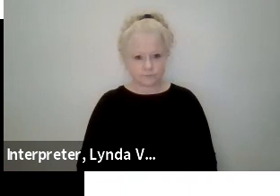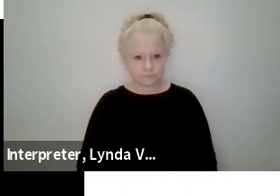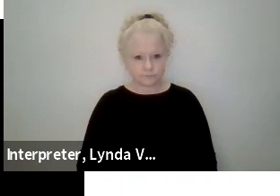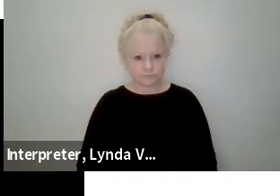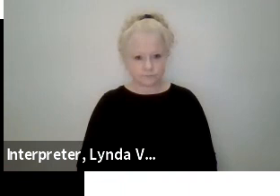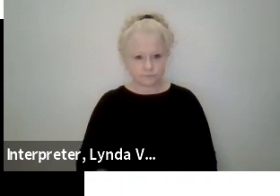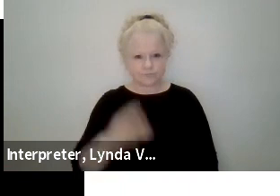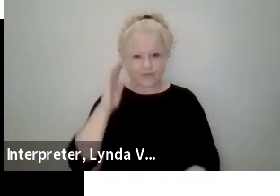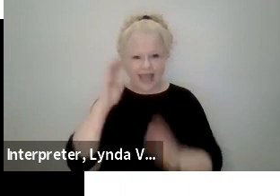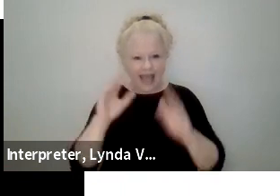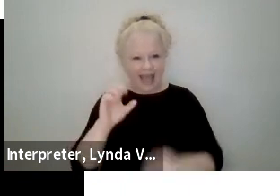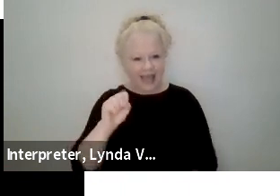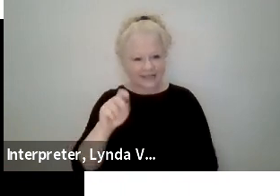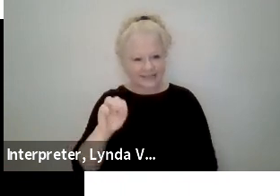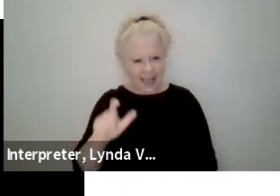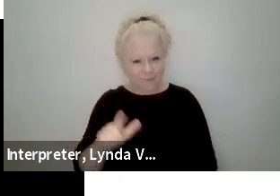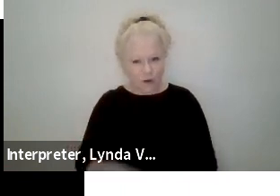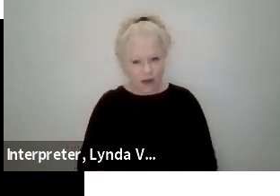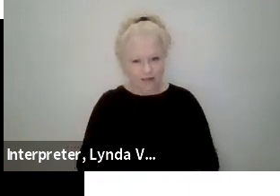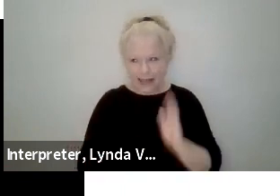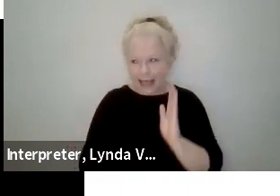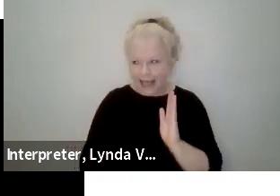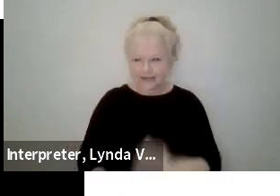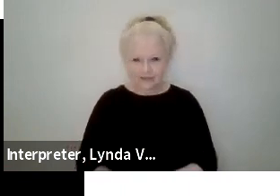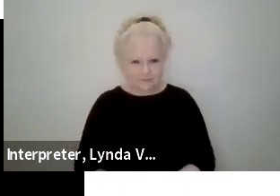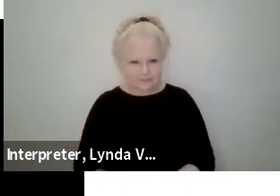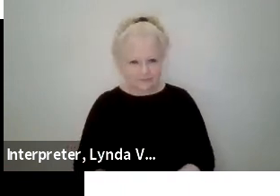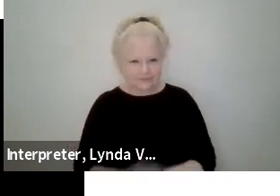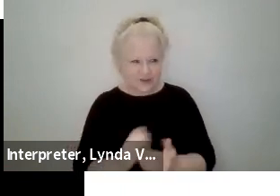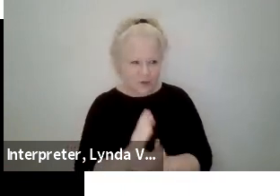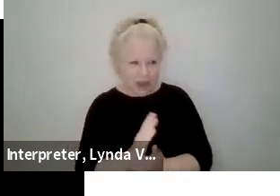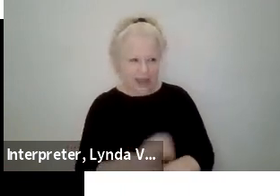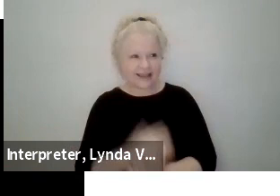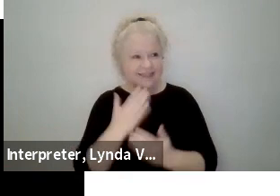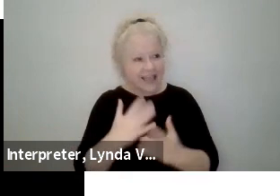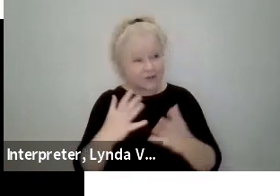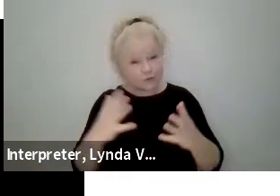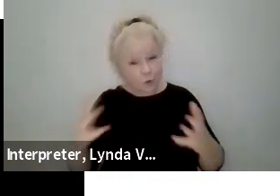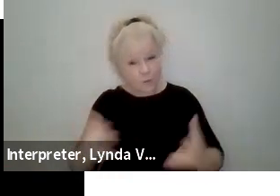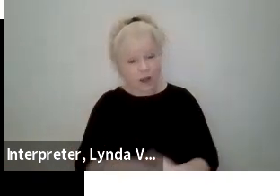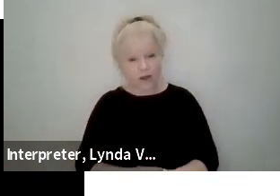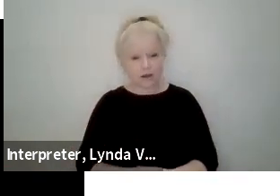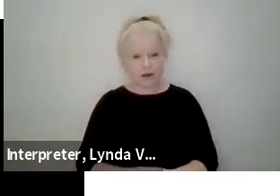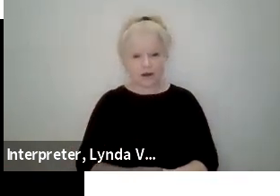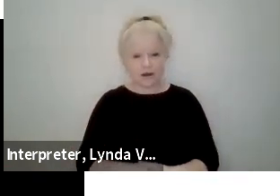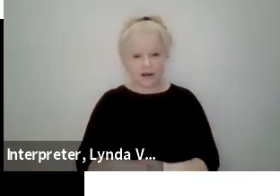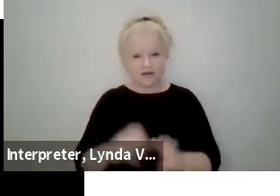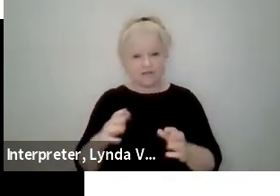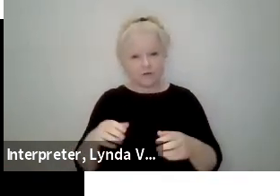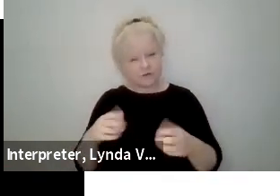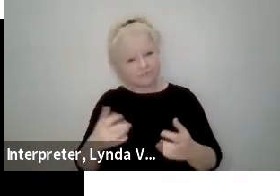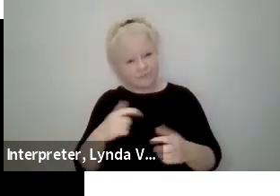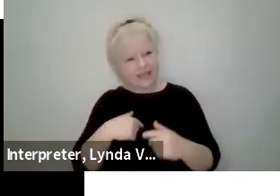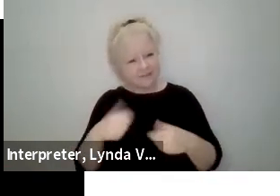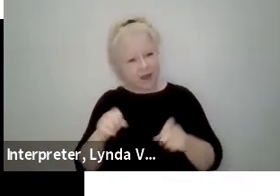Hi, Samuel. Hi. All right. So thank you so much for allowing me the